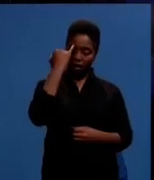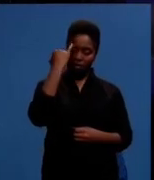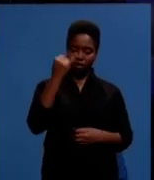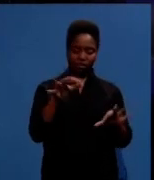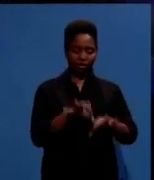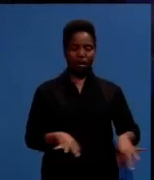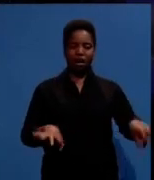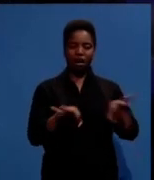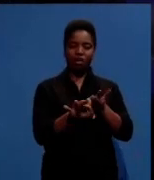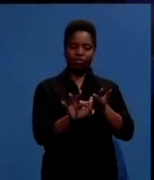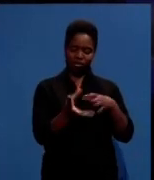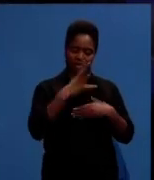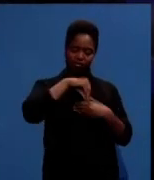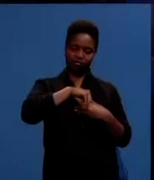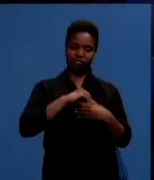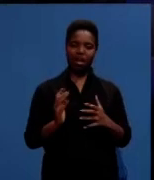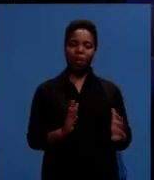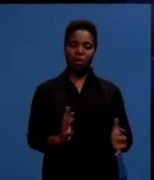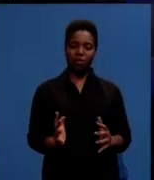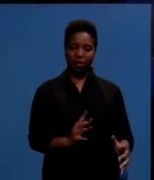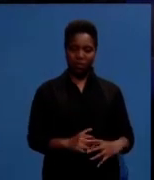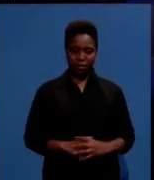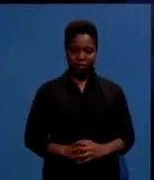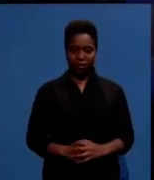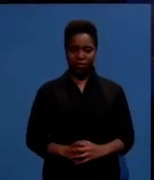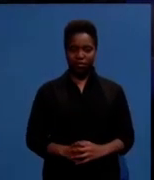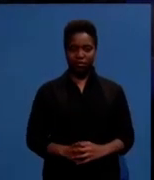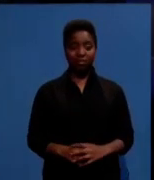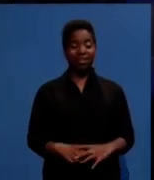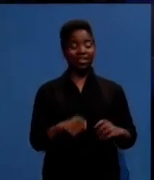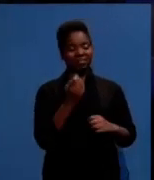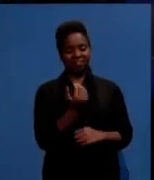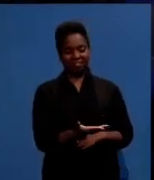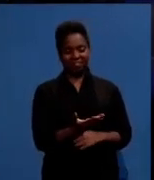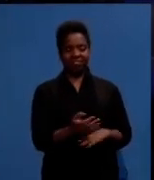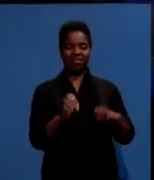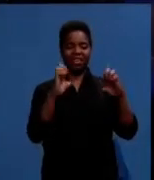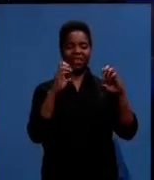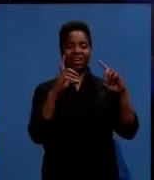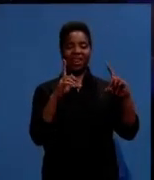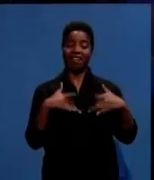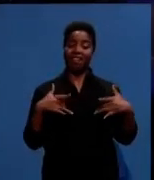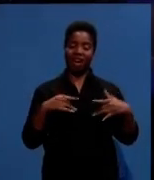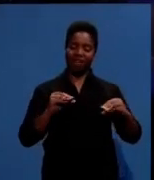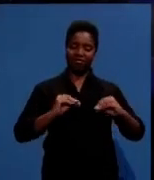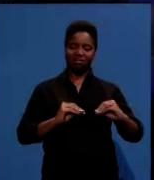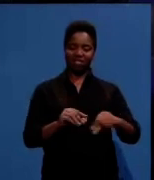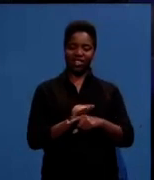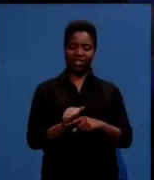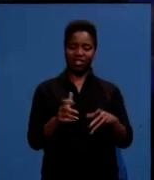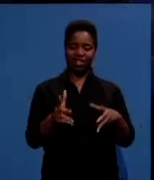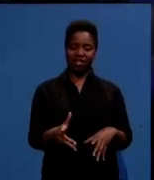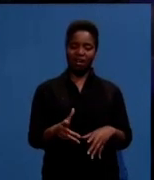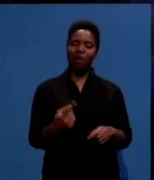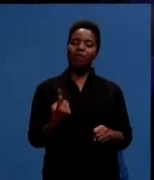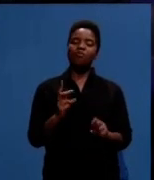taught us? Tsepiso Matenji Molefe, educational psychologist, life coach and trainer, works with orphaned and